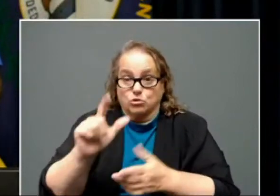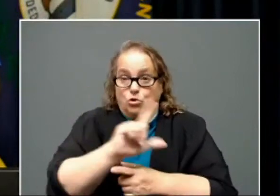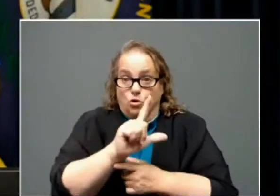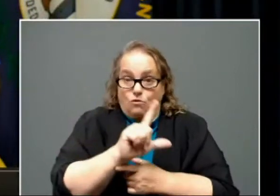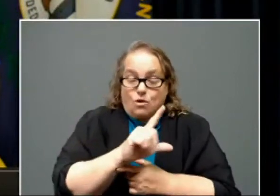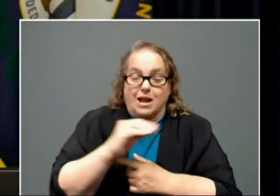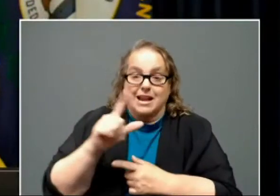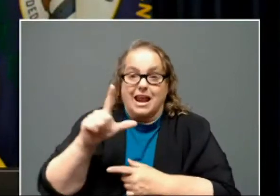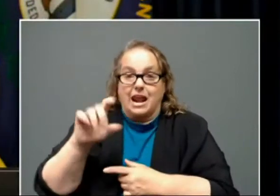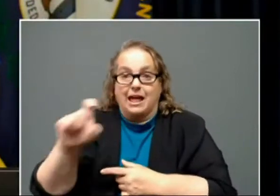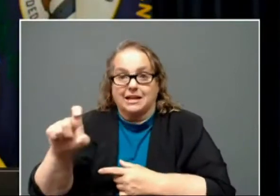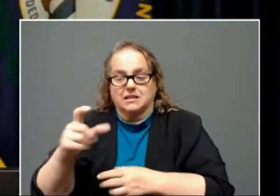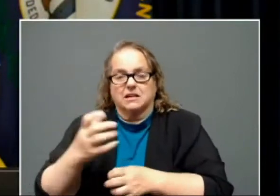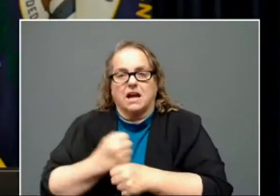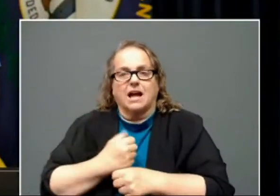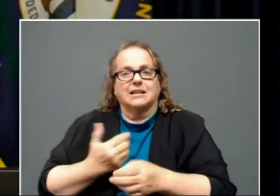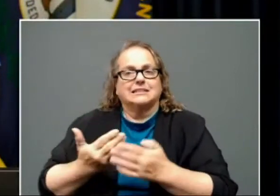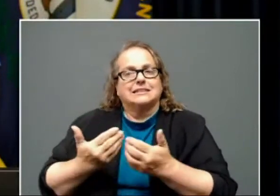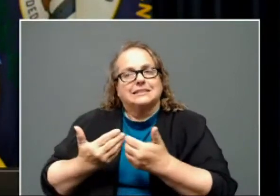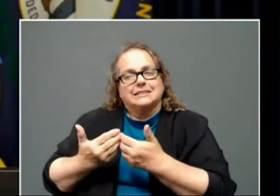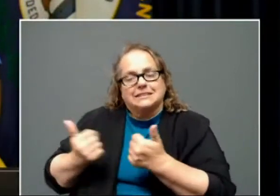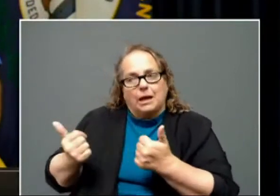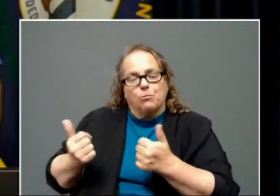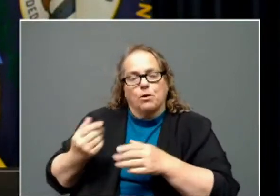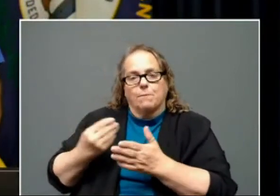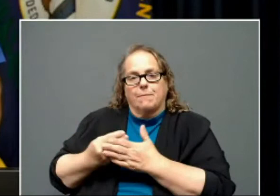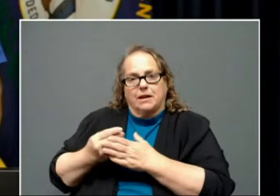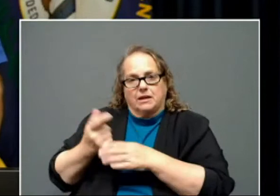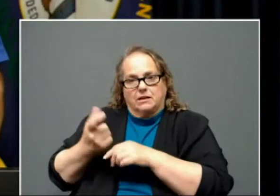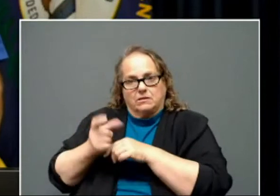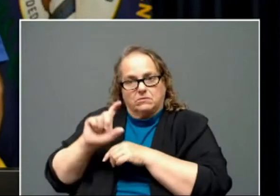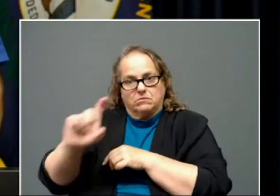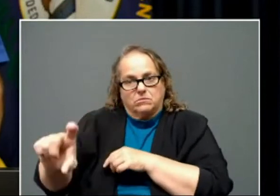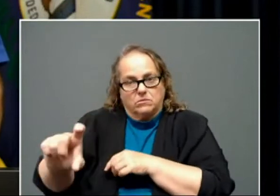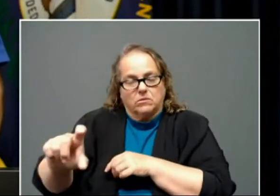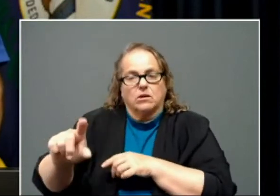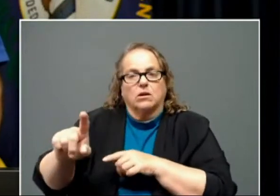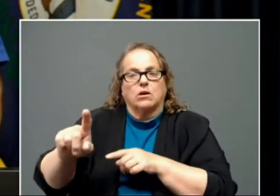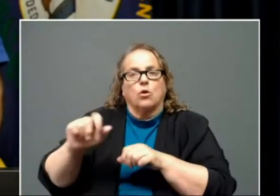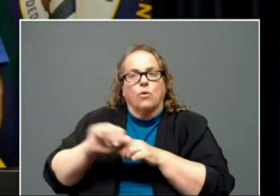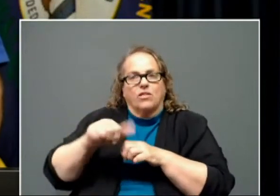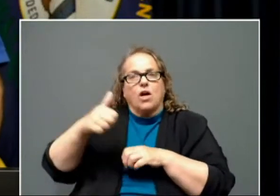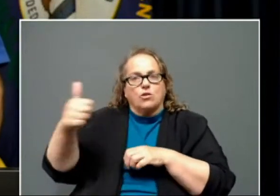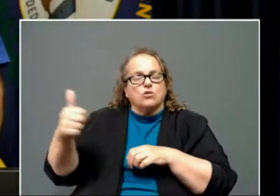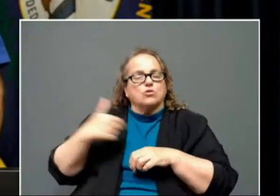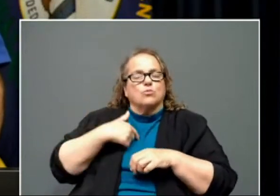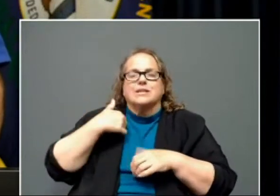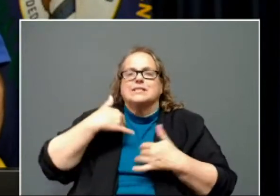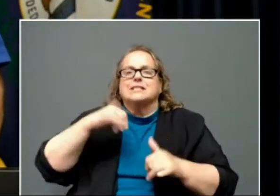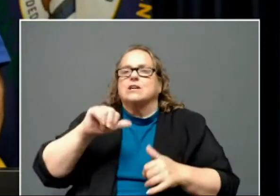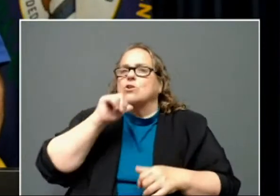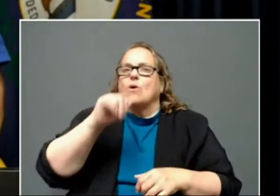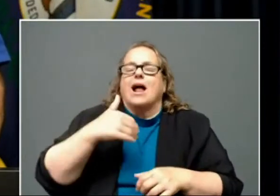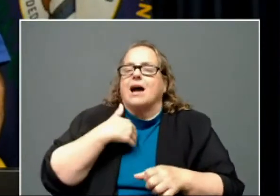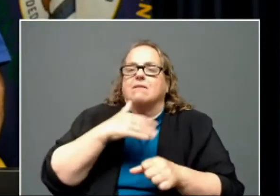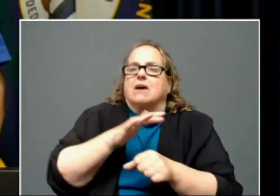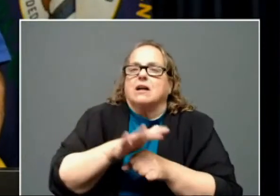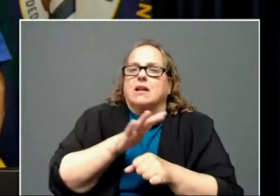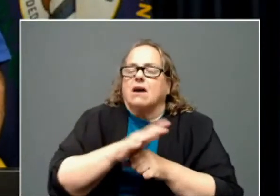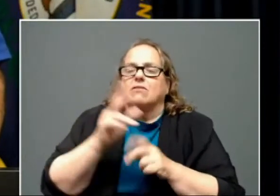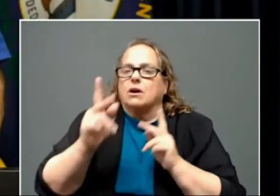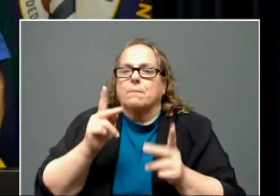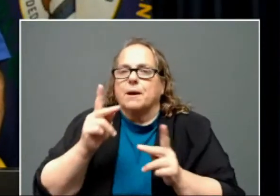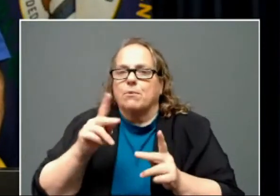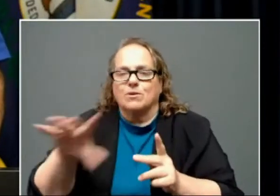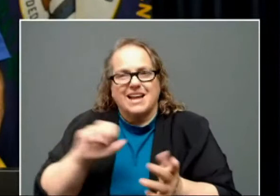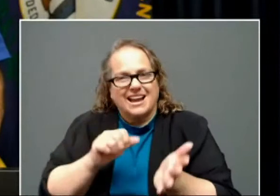got separate direct allocations along with others. We still don't have enough people taking advantage